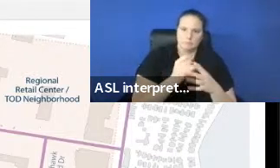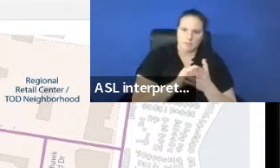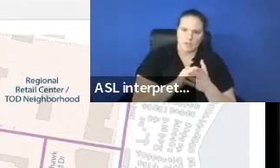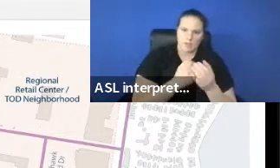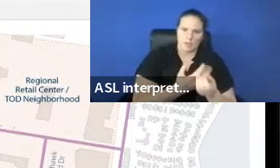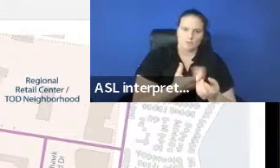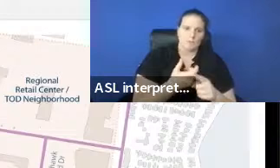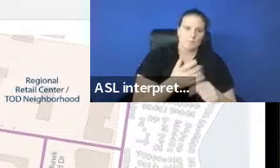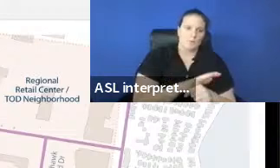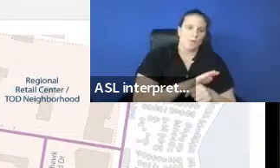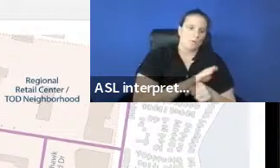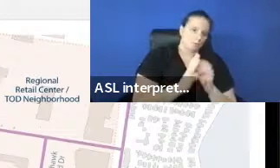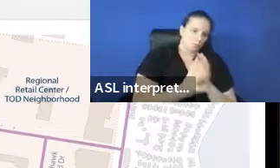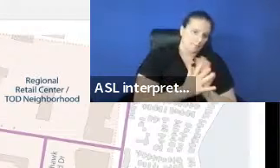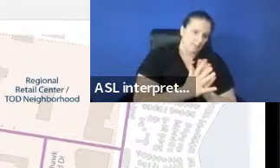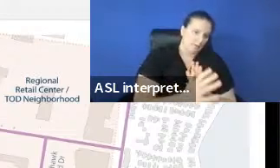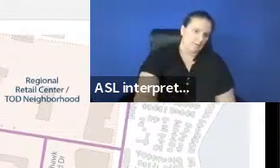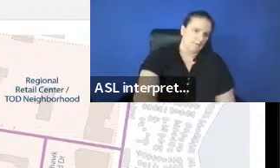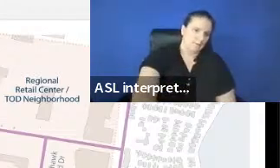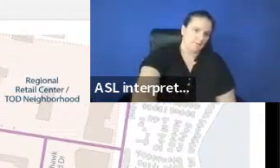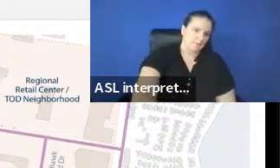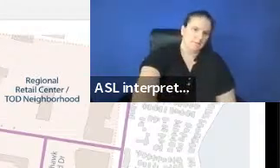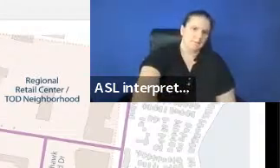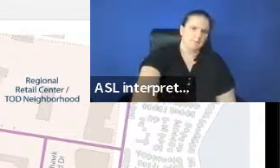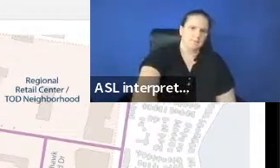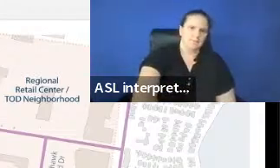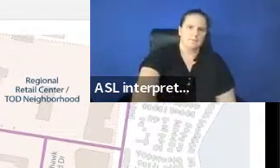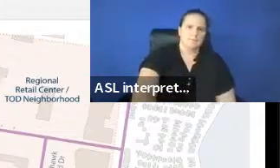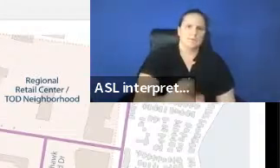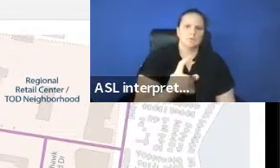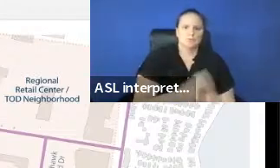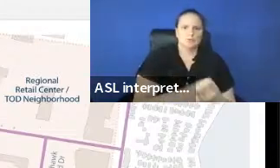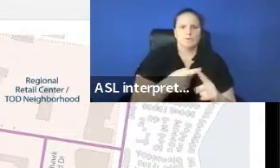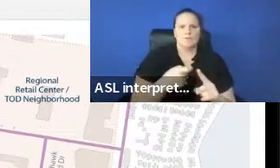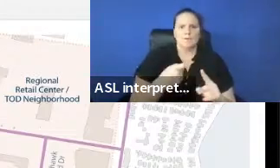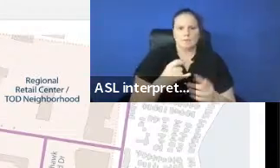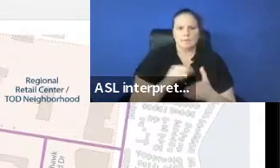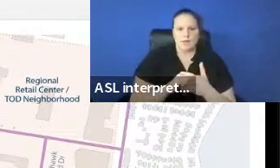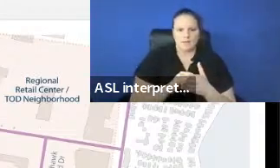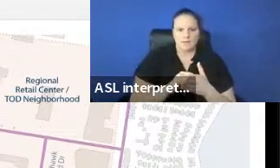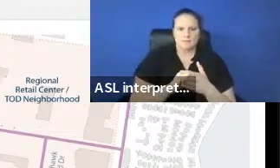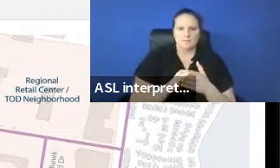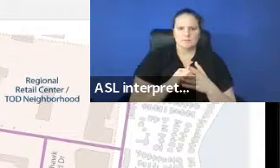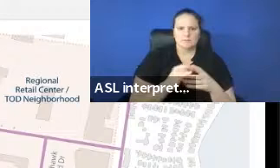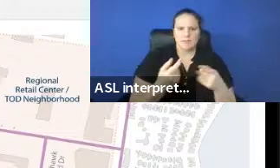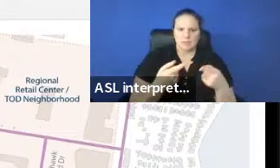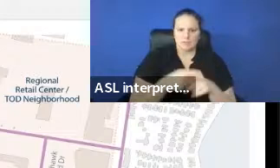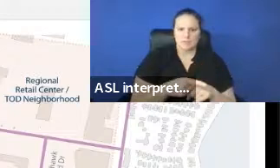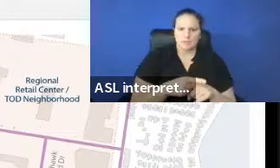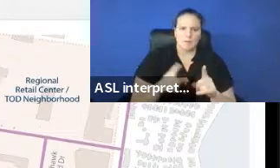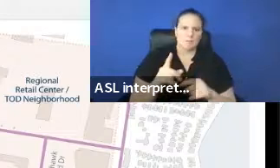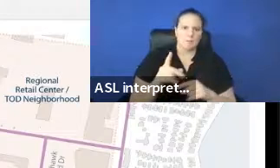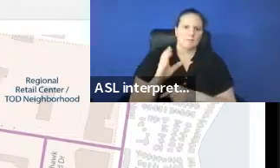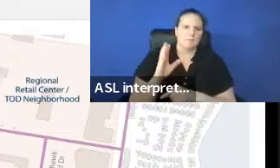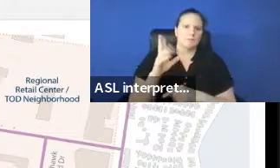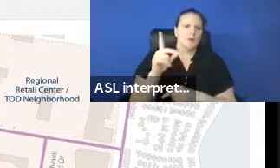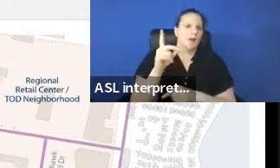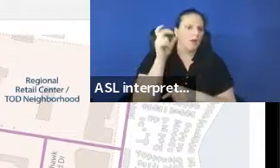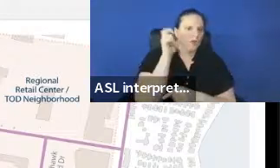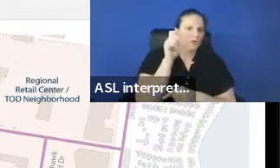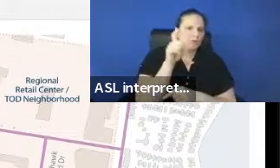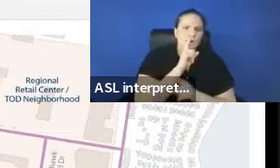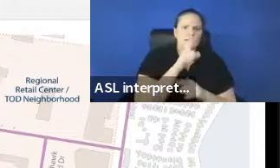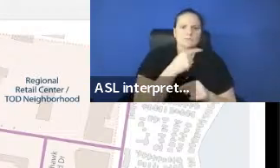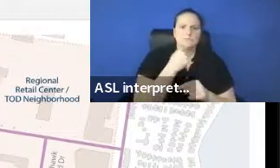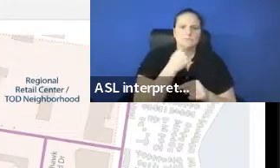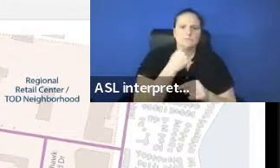local traffics getting to and from these various intersections. Brad, I heard your answer to say is